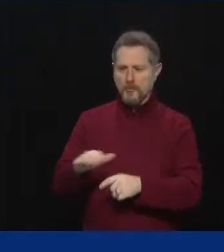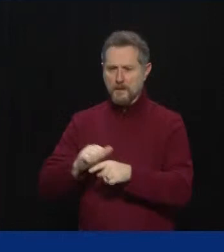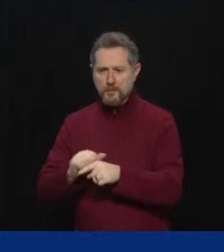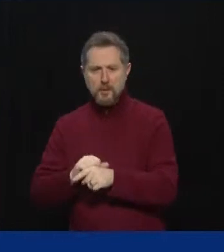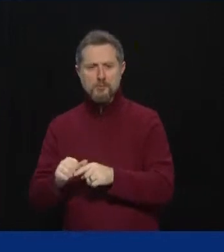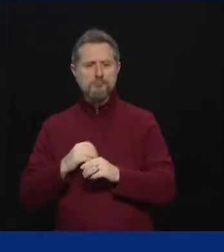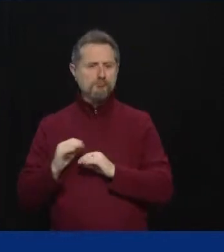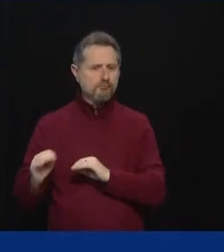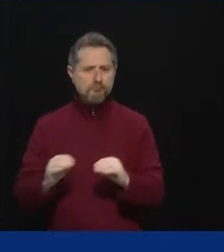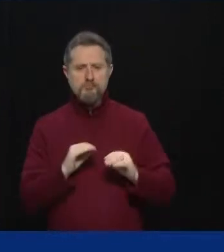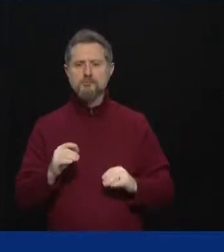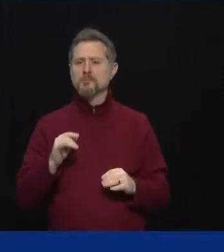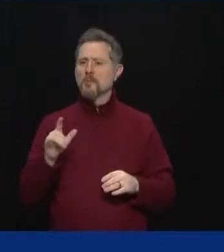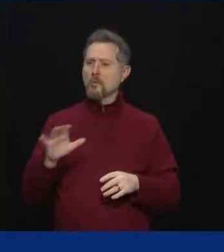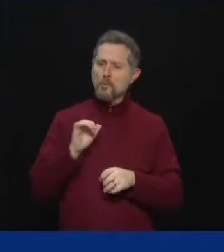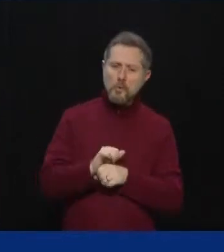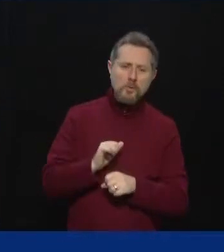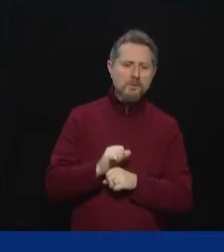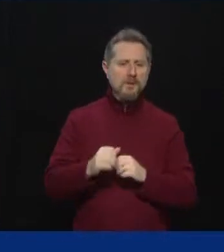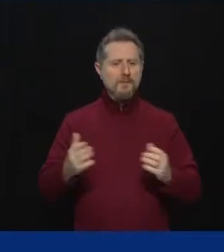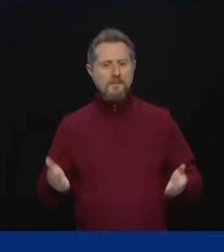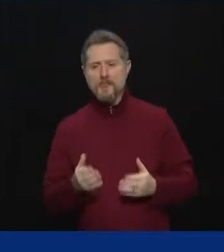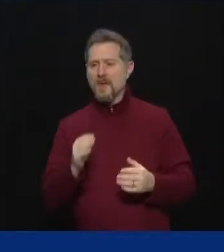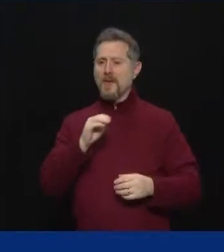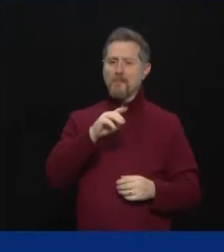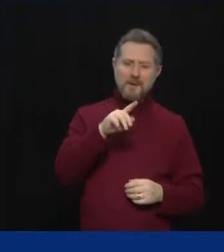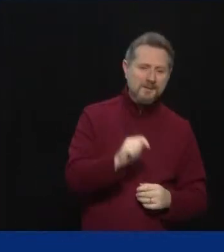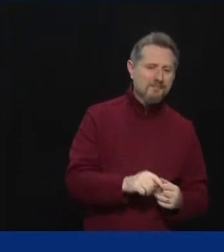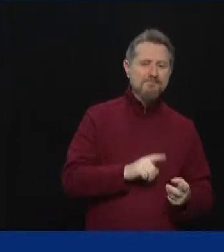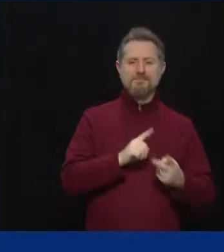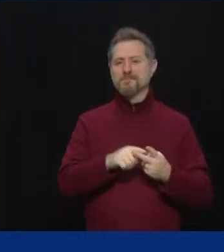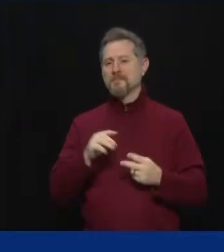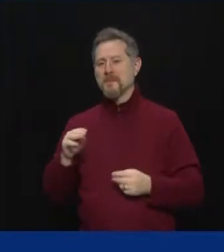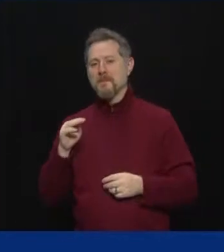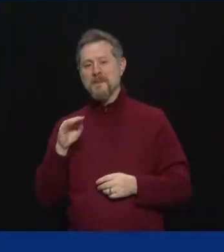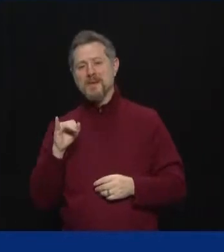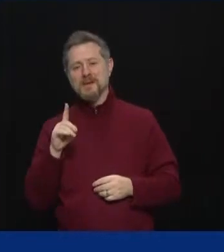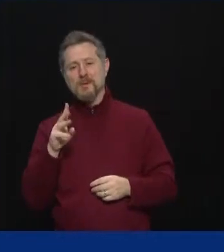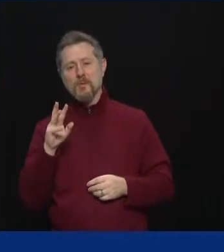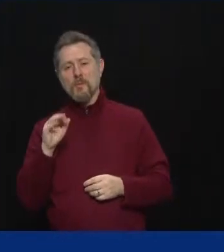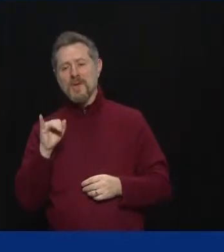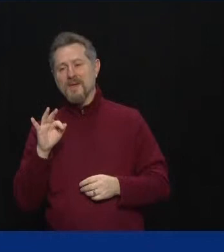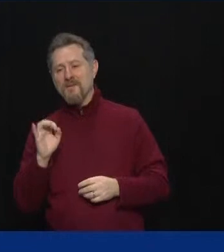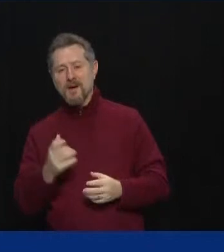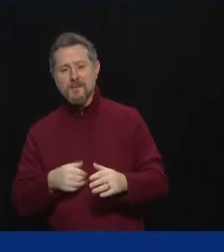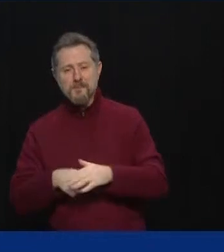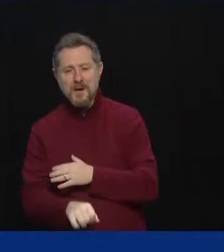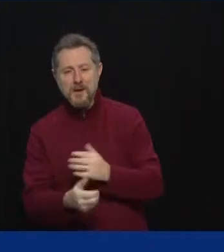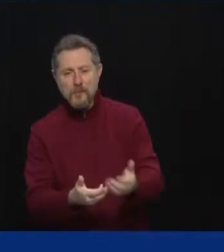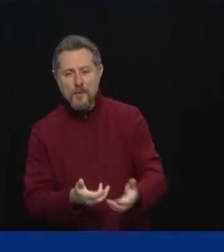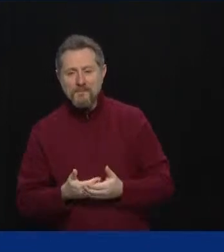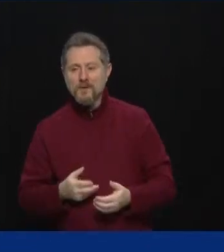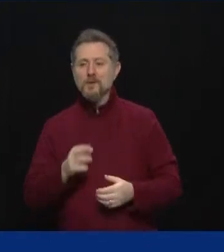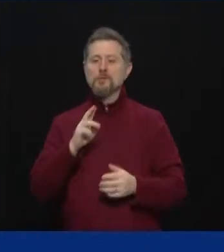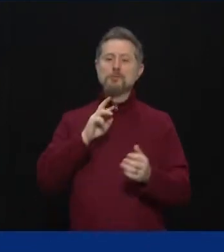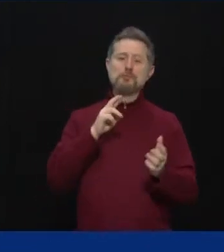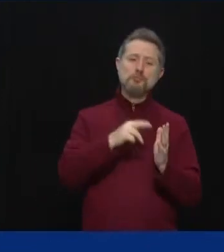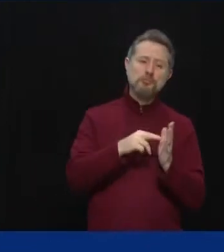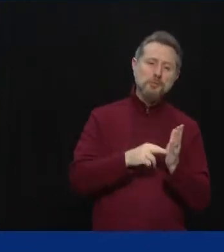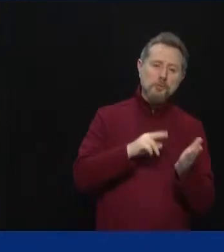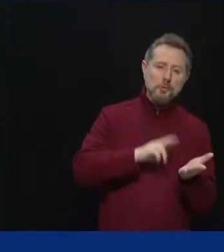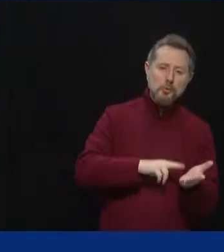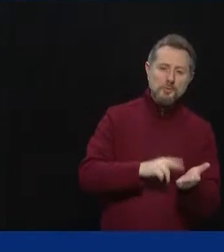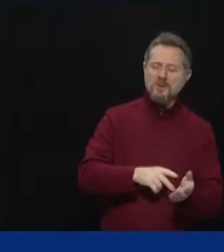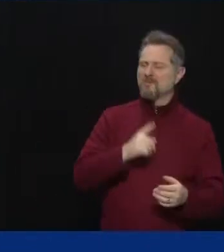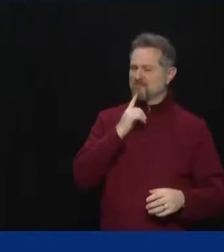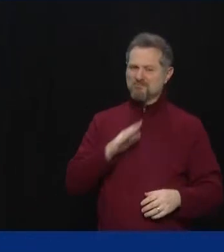this crisis time, allowing EMTs, as I said, midwives, registered nurses, physicians, and everyone else to administer the vaccine. Continue to